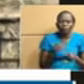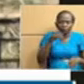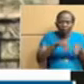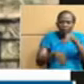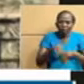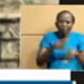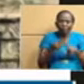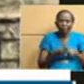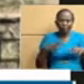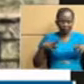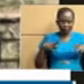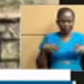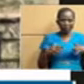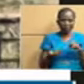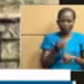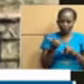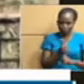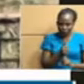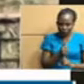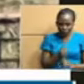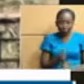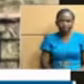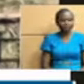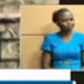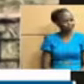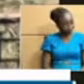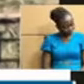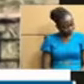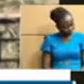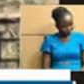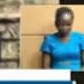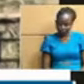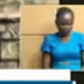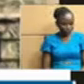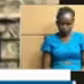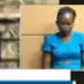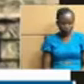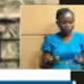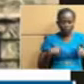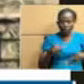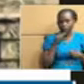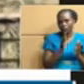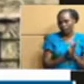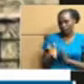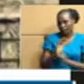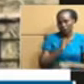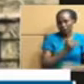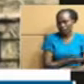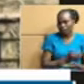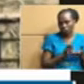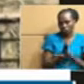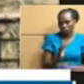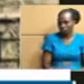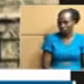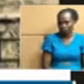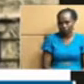schemes, retirement benefit schemes. We are not preparing women well enough for retirement. That's one